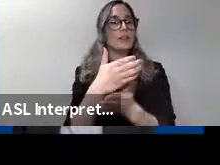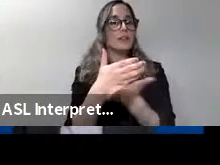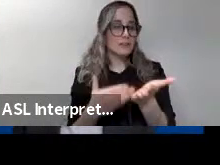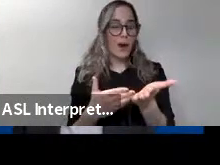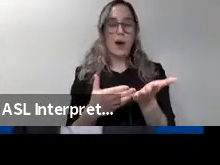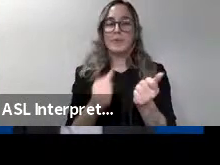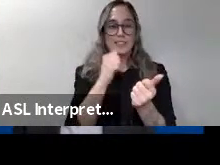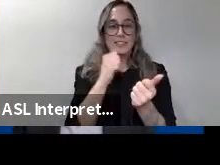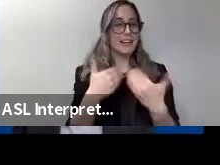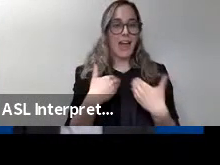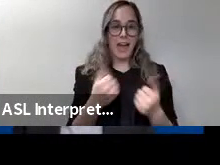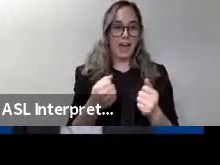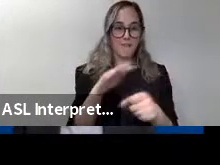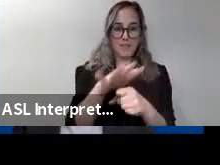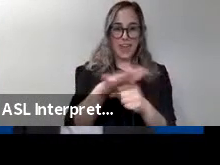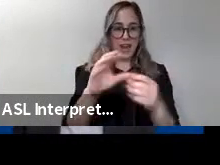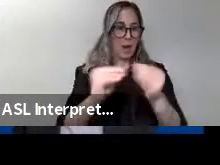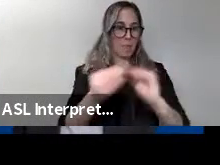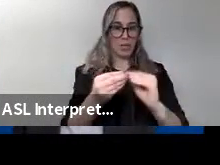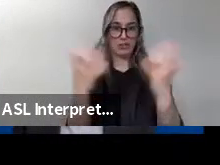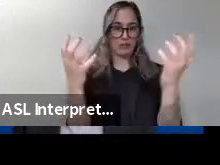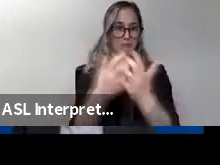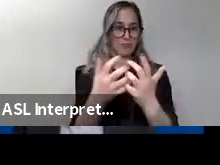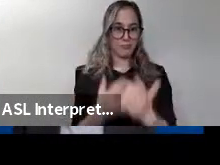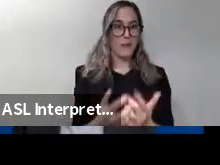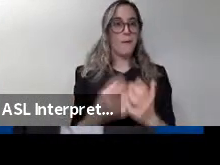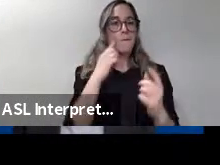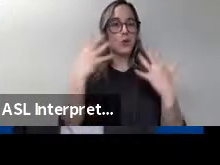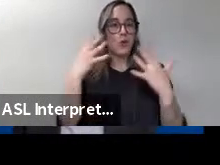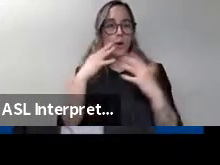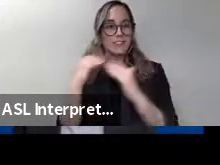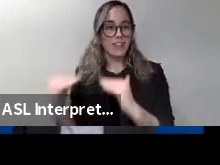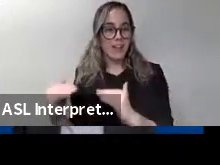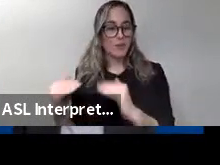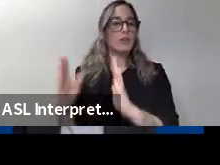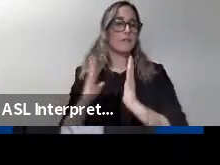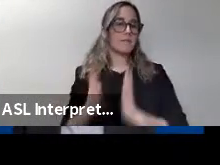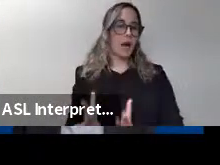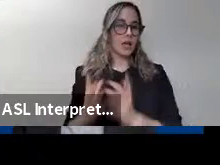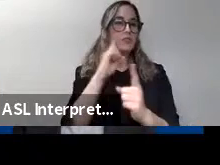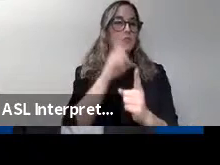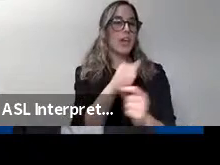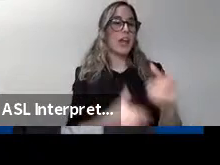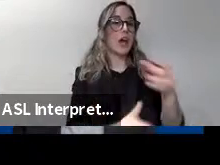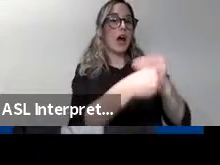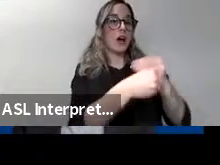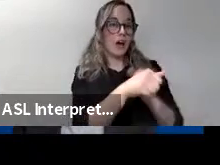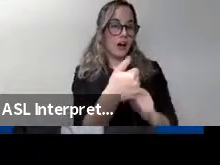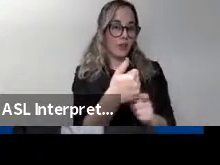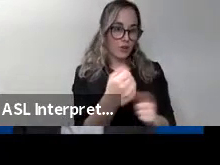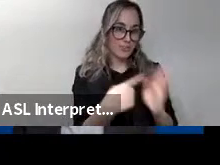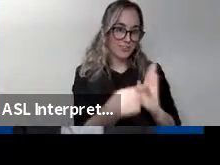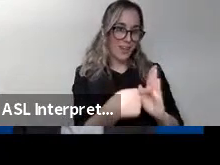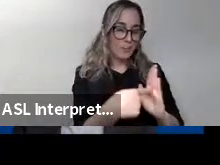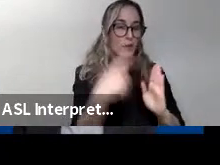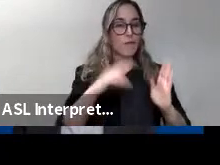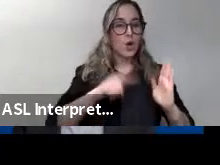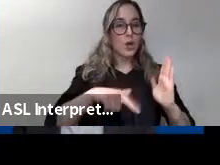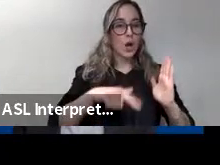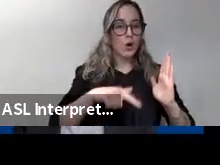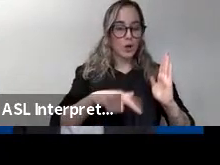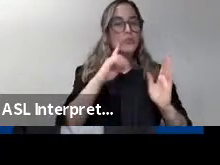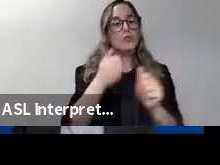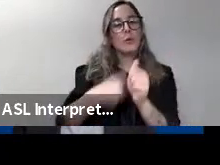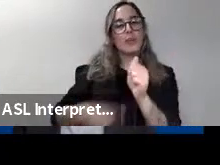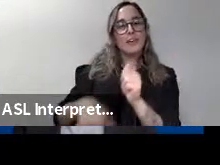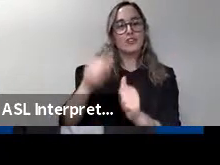households exposed to higher noise levels. In those cases, we drew additional sample from the lower noise bands so that each airport contributed